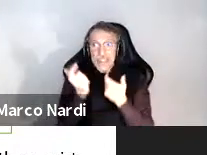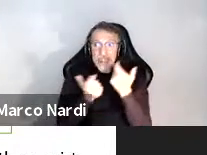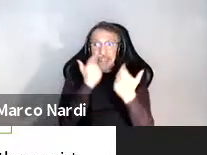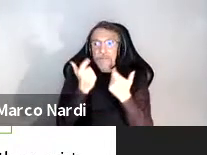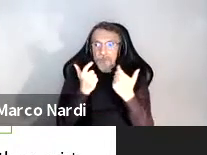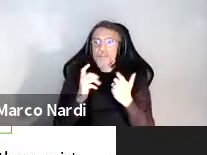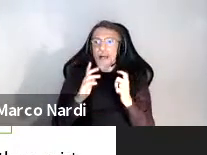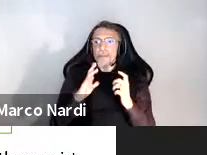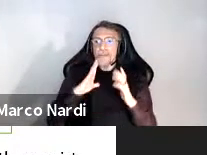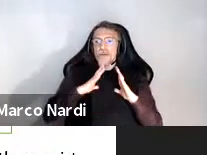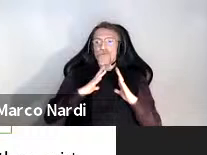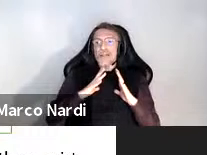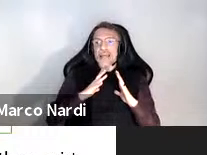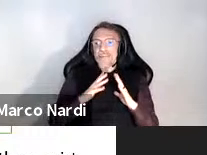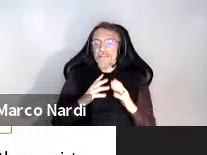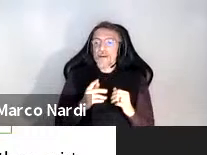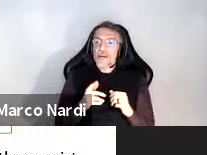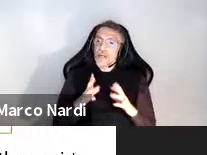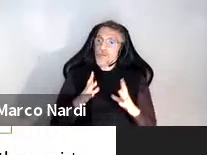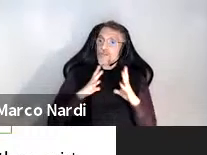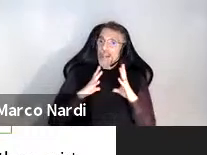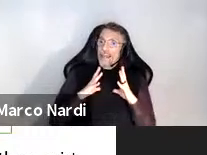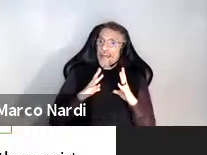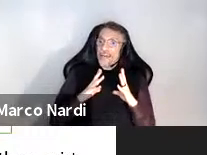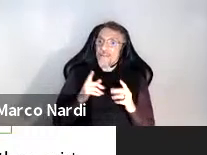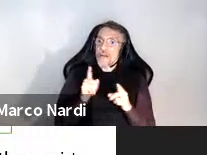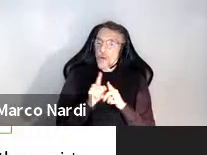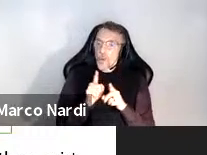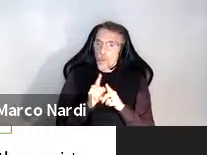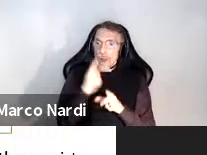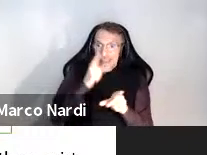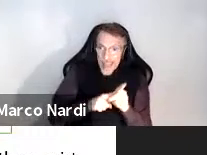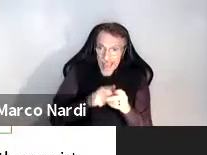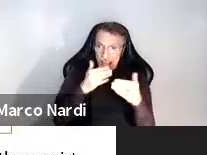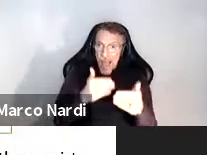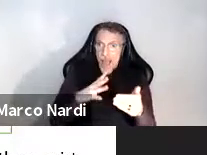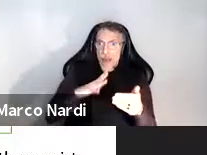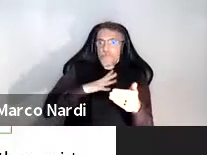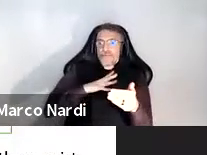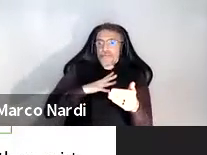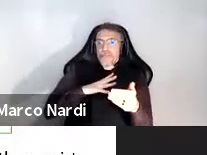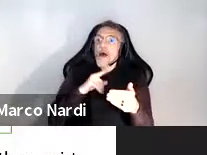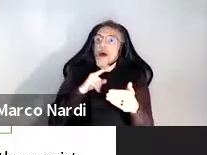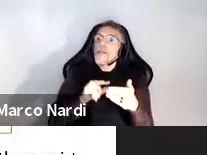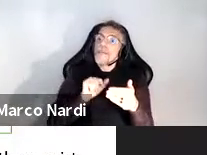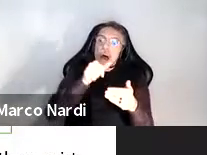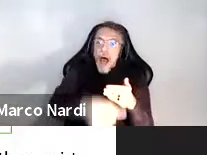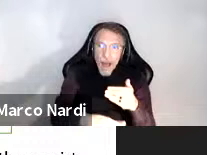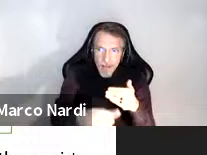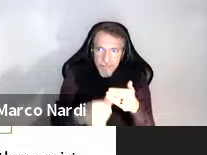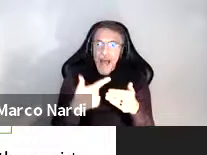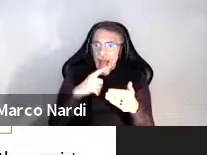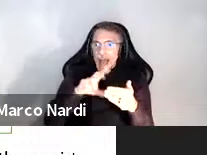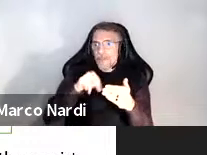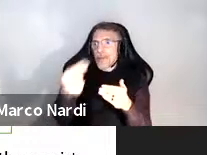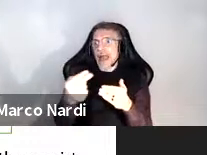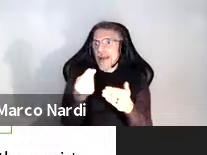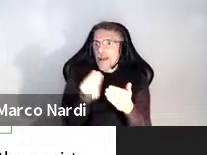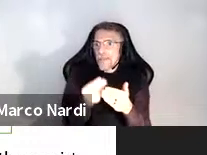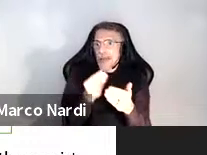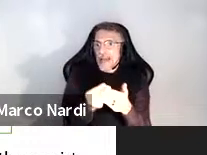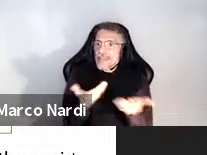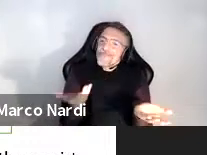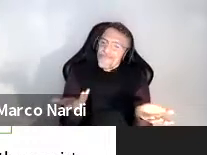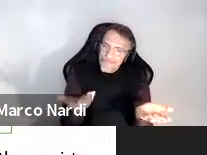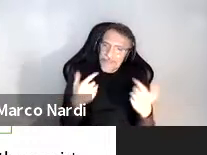relief, but this relief, as I mentioned, is just a one-year relief, but they will still have to pay.